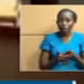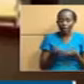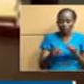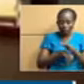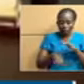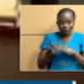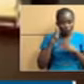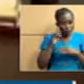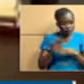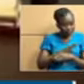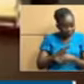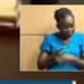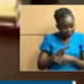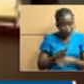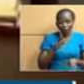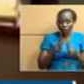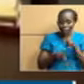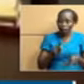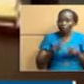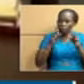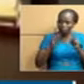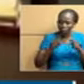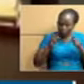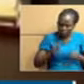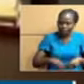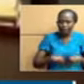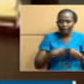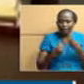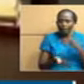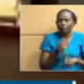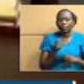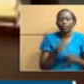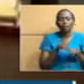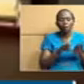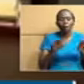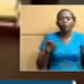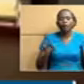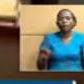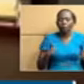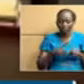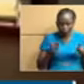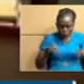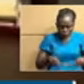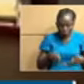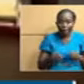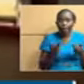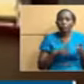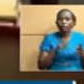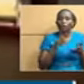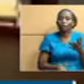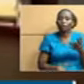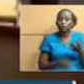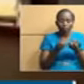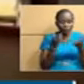businesses, that people will automatically get the money in their pockets. But what is happening right now is that most